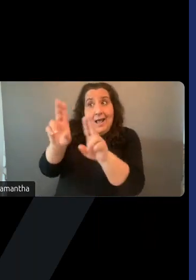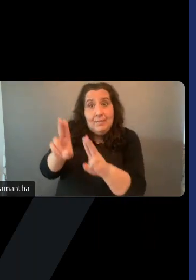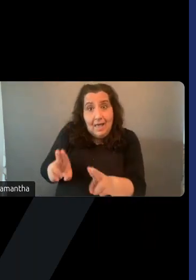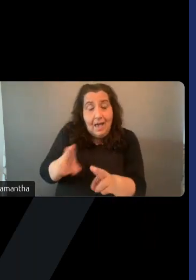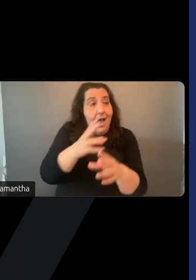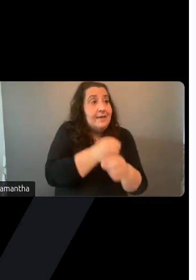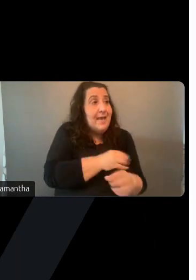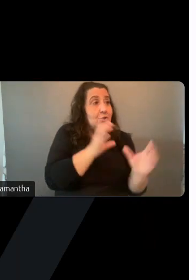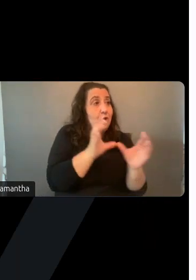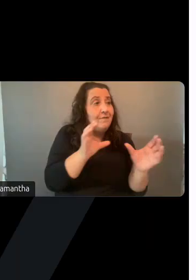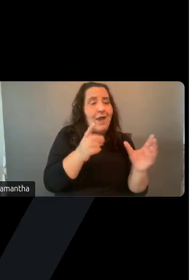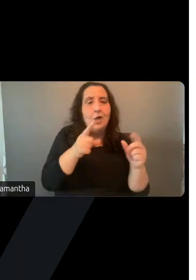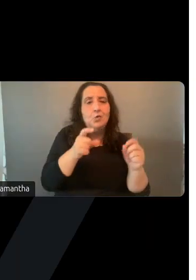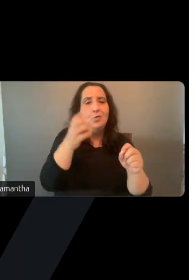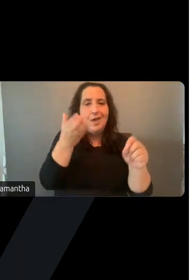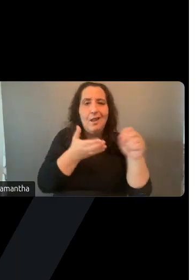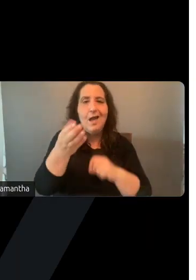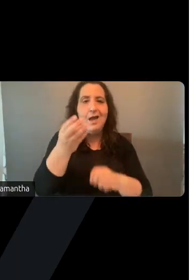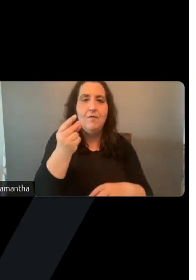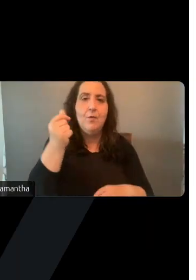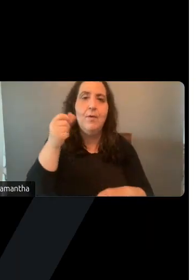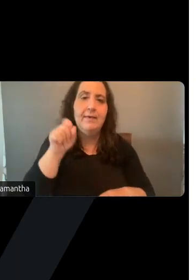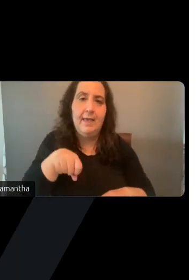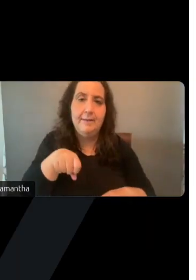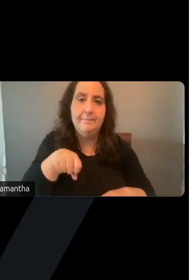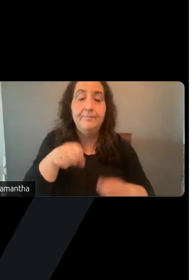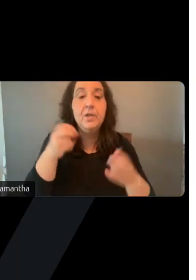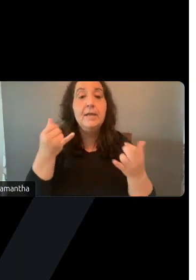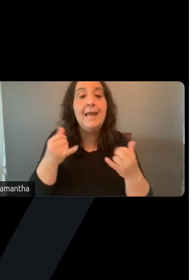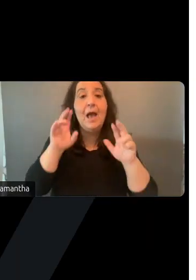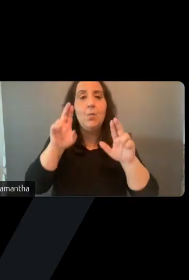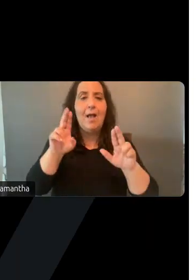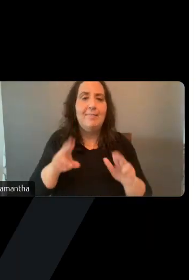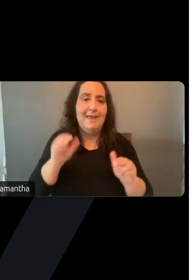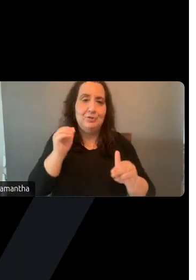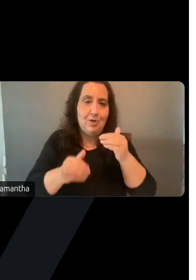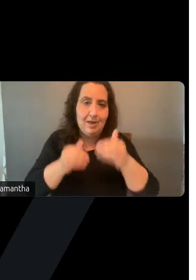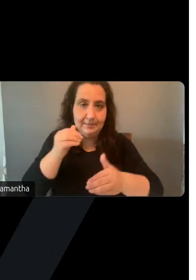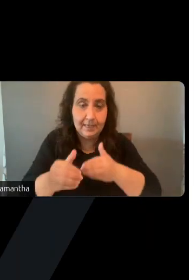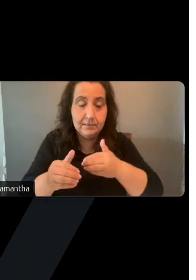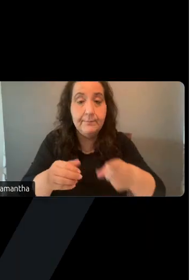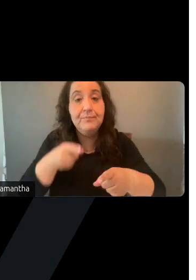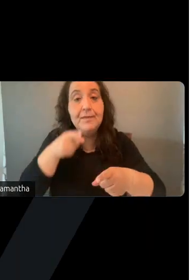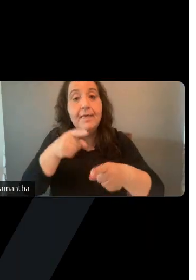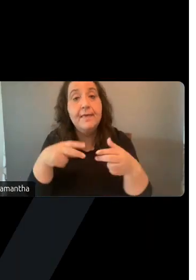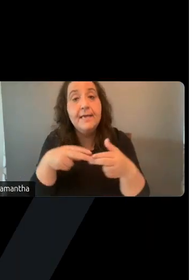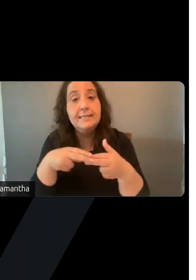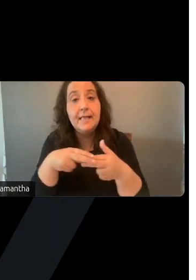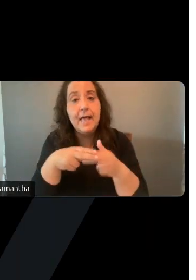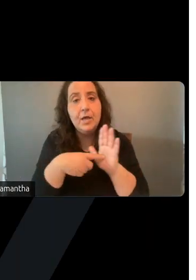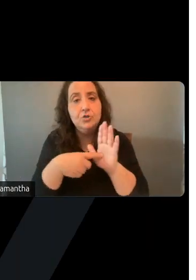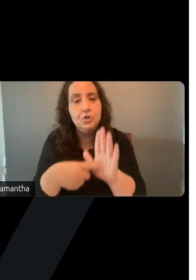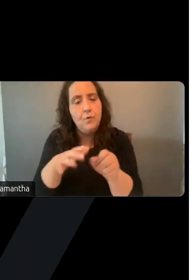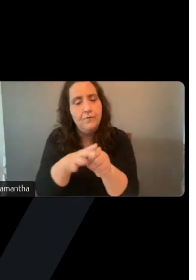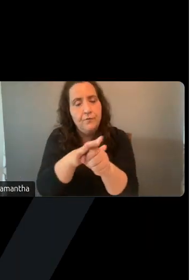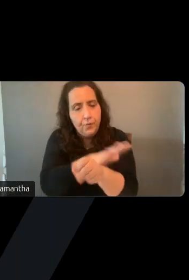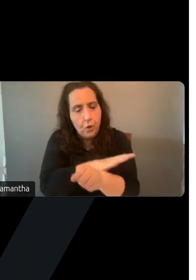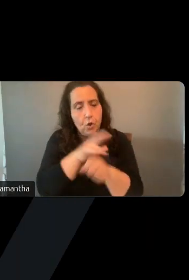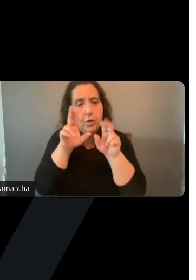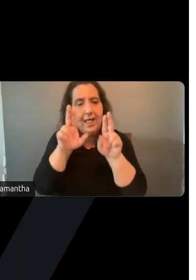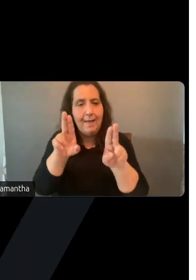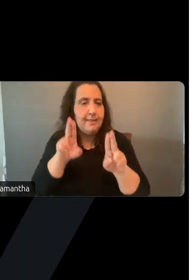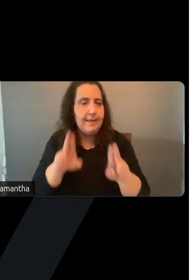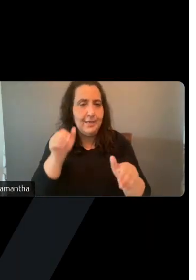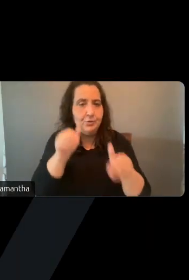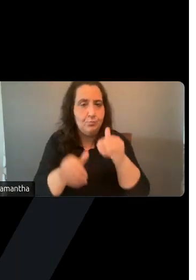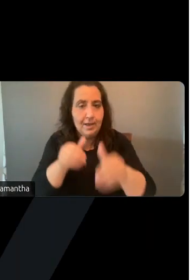Okay, so now moving on to the application process. This slide shows the full application process.